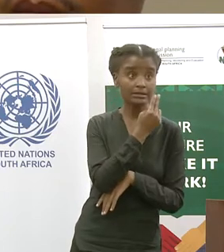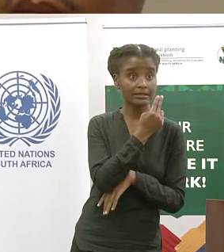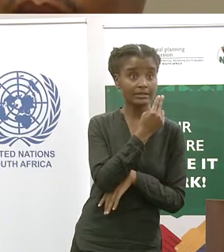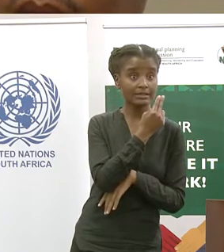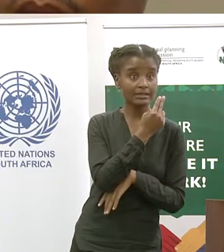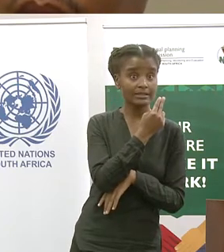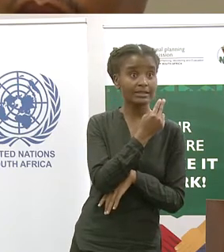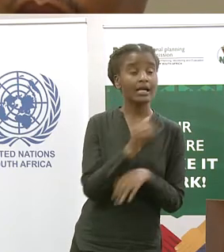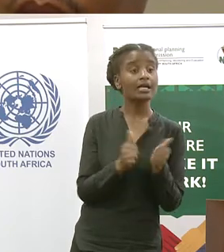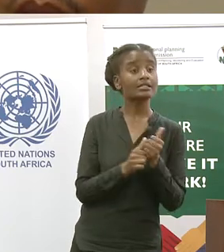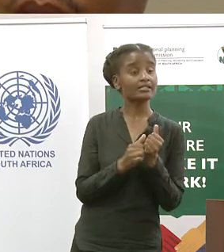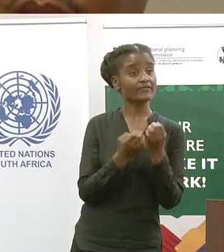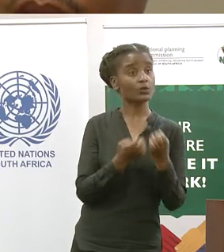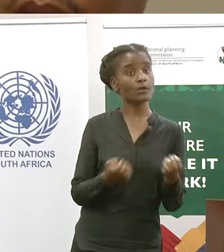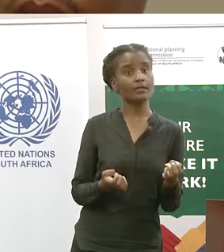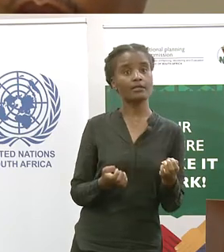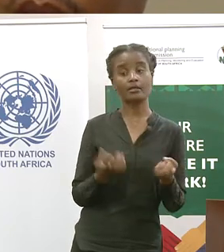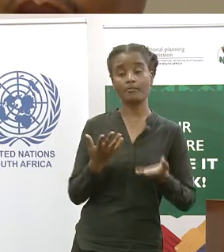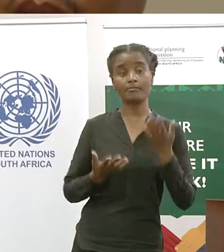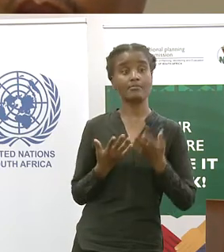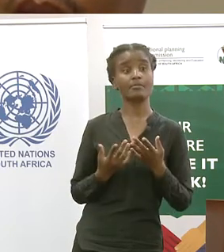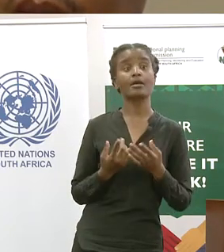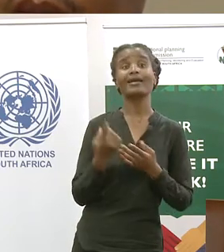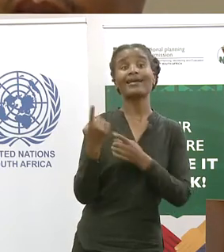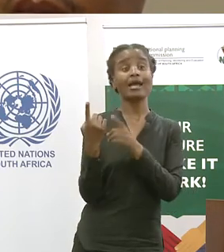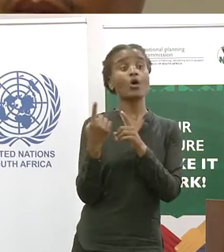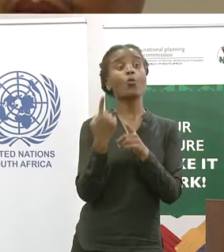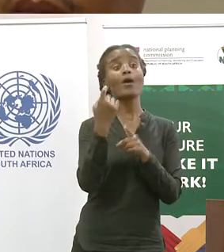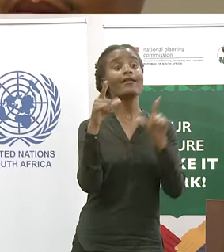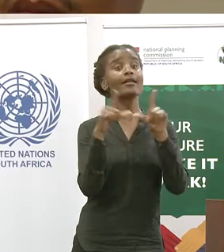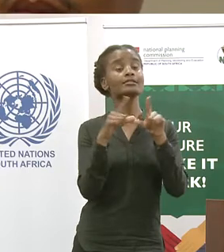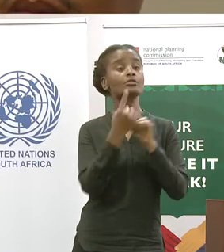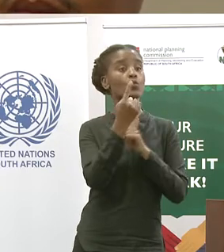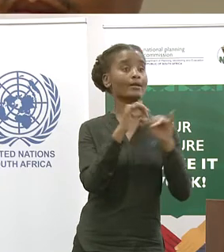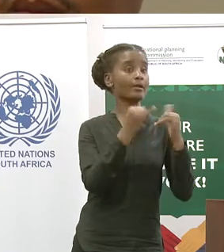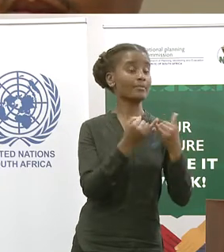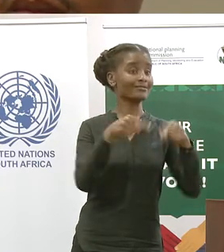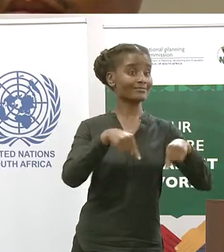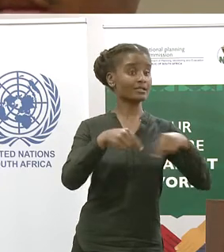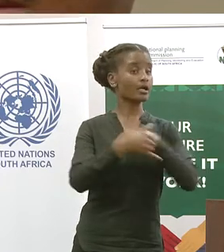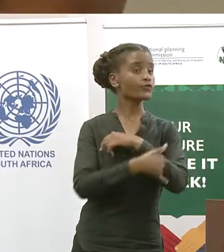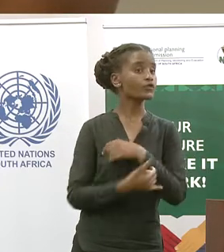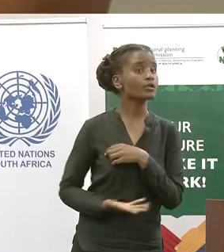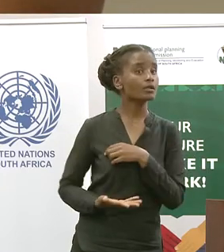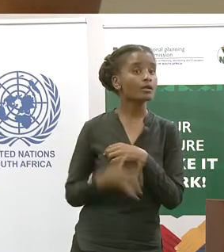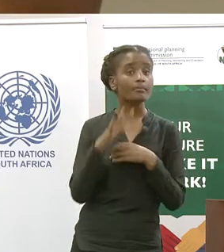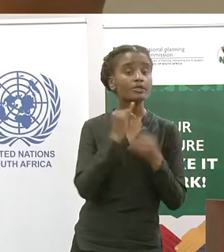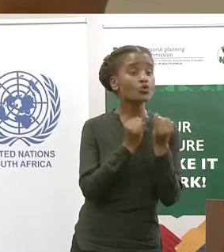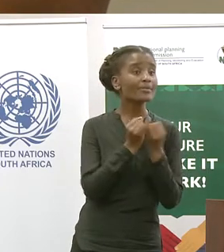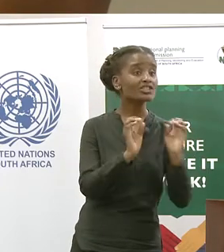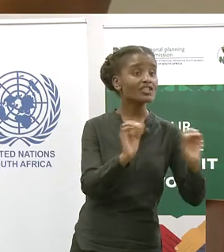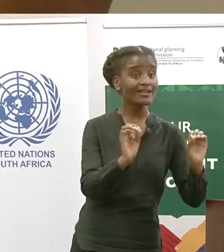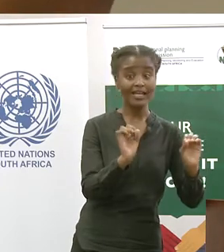the manufacturers issue one license per country. So there's no competition there. So whoever has the